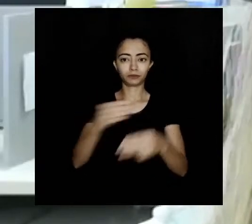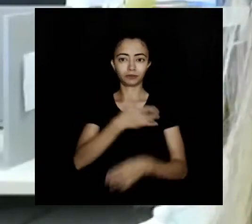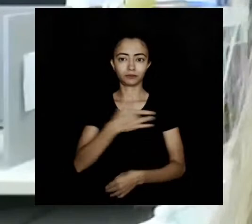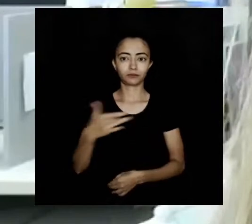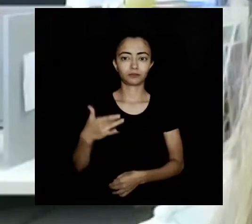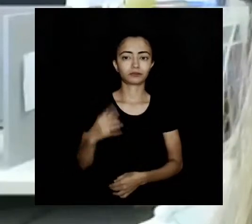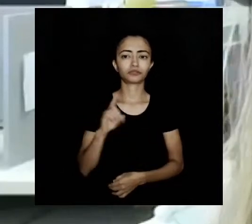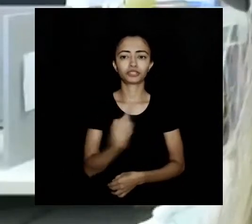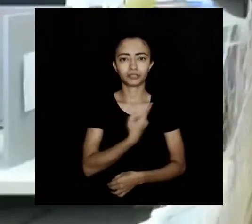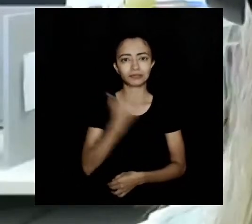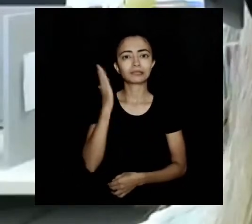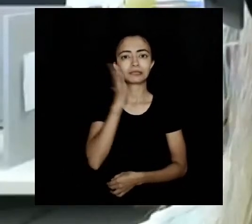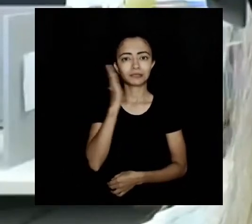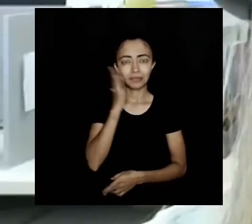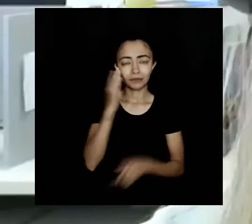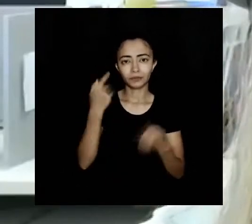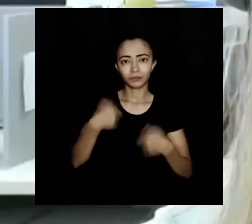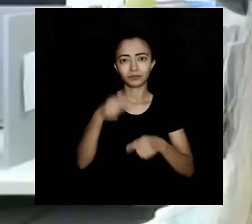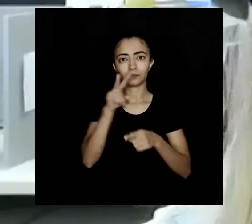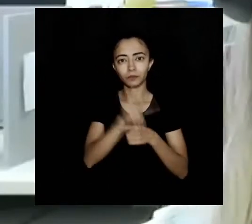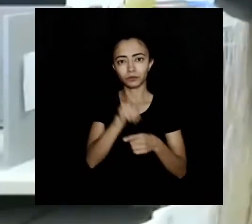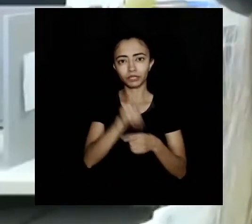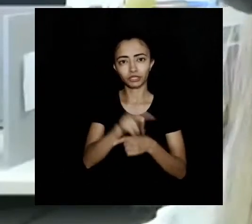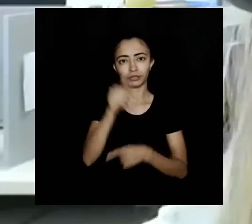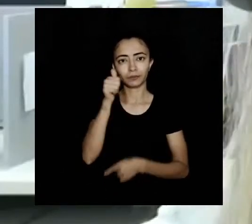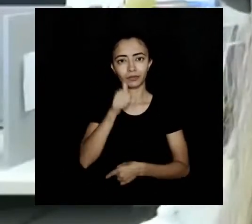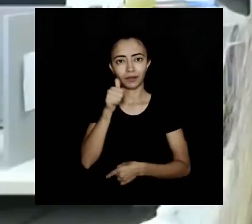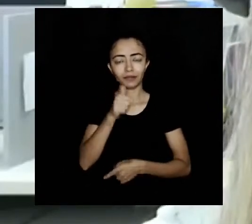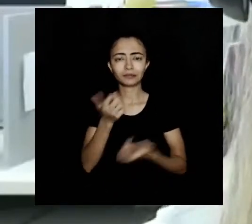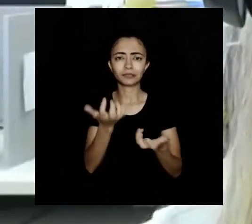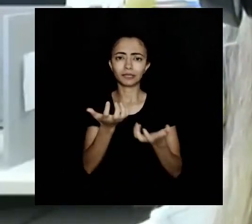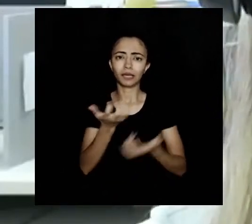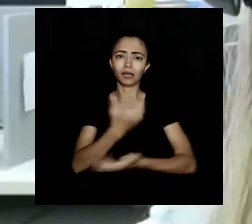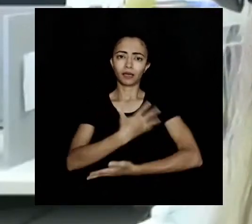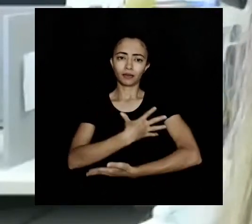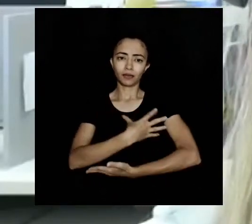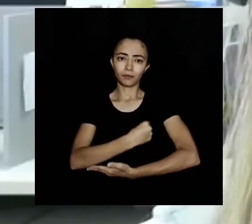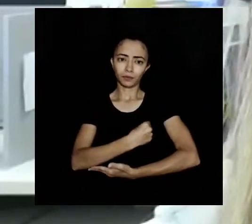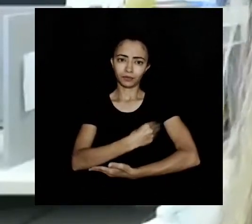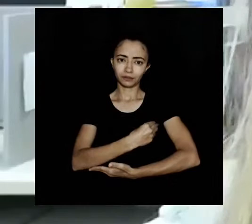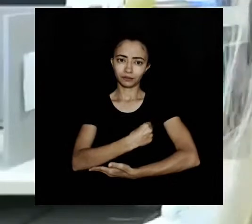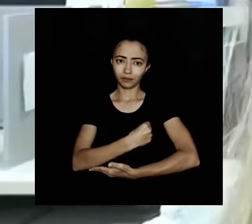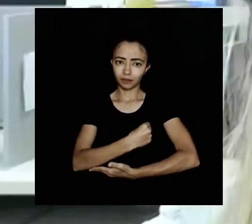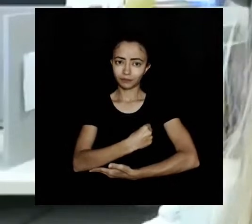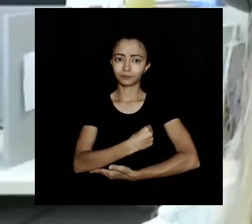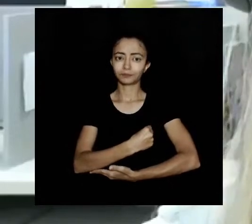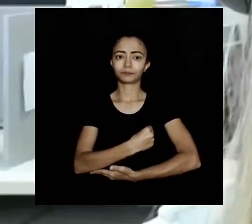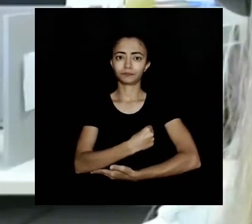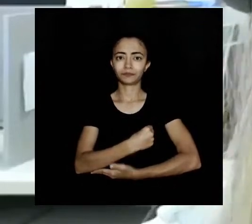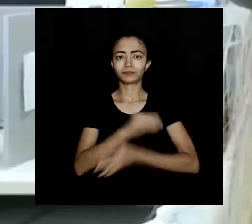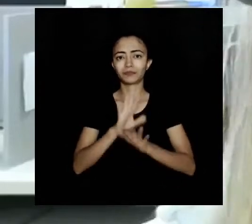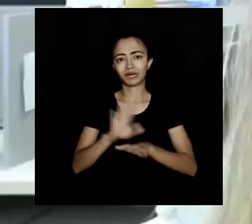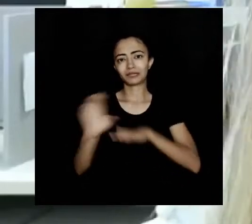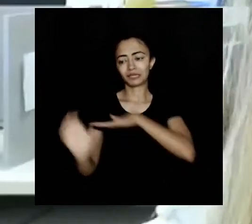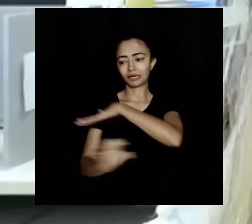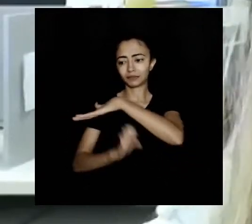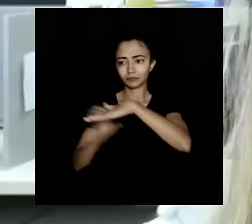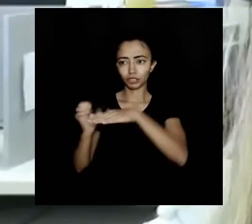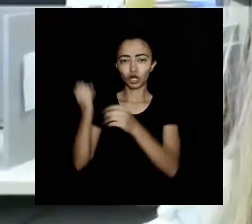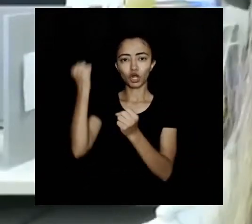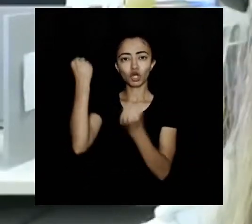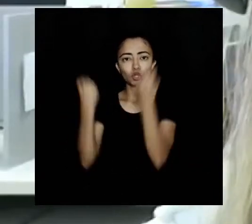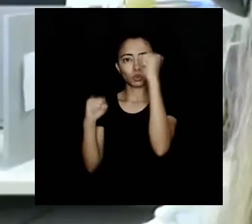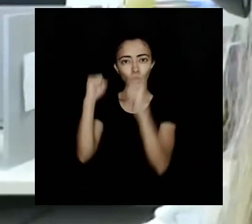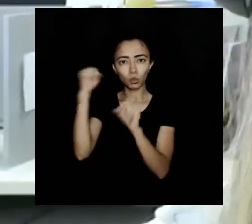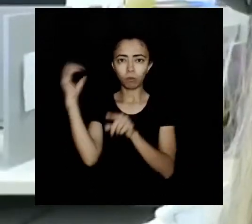essas mulheres que protecting desejam these women who wish to breastfeed and suffer, and really e aí pensando